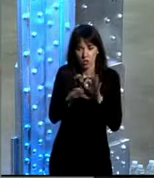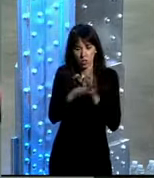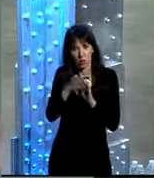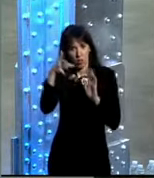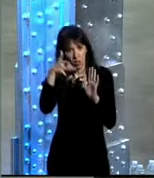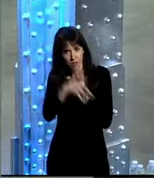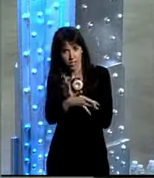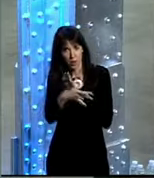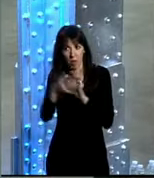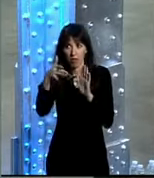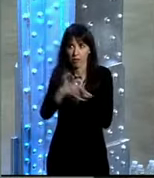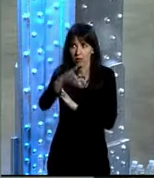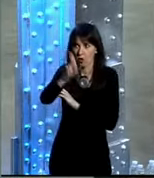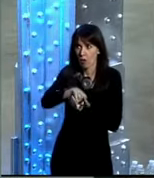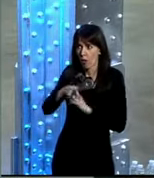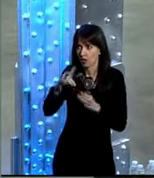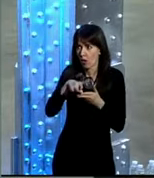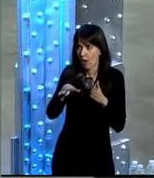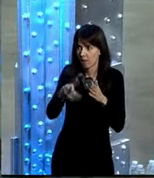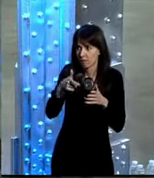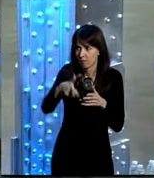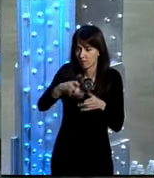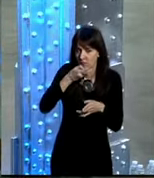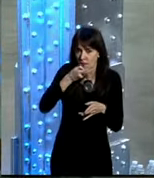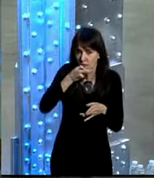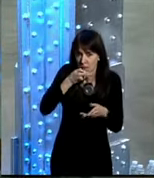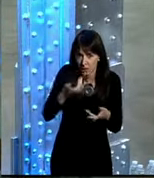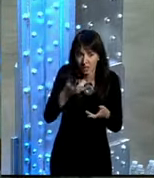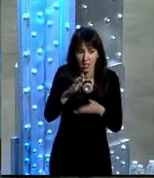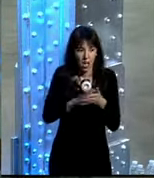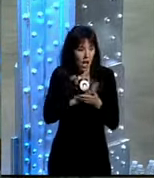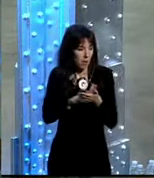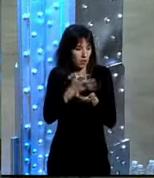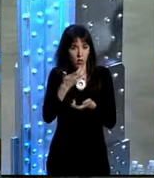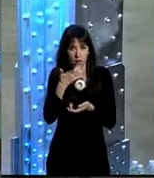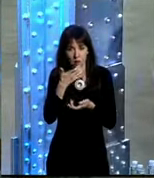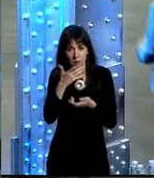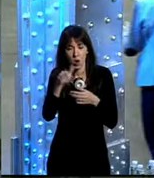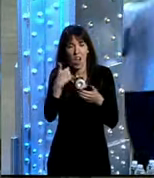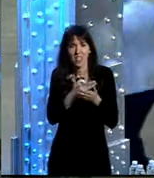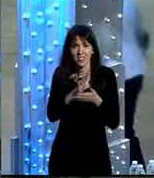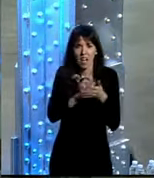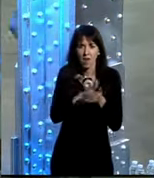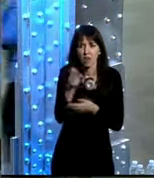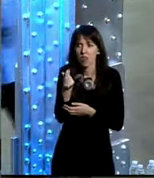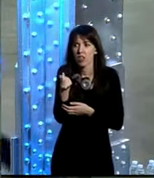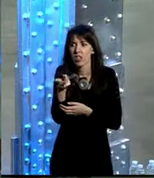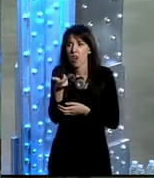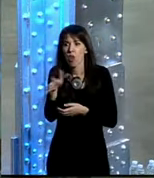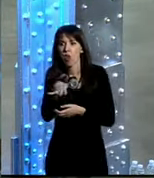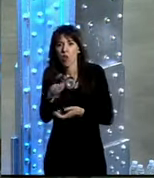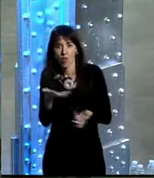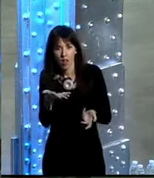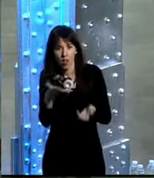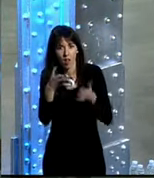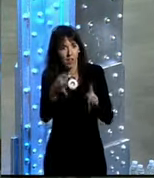don't know what it is. We're still giving definitions for it, and we've given some examples. We even talked